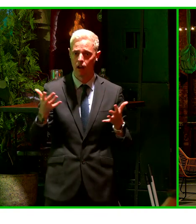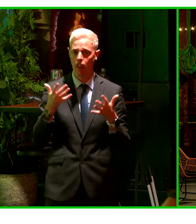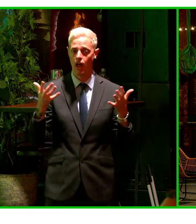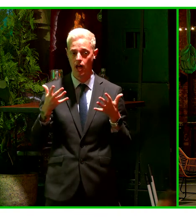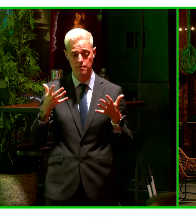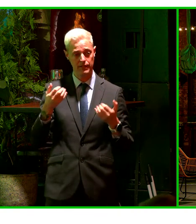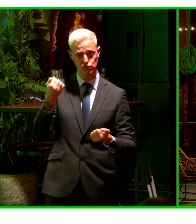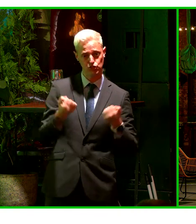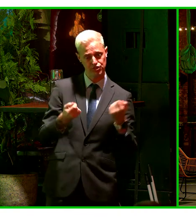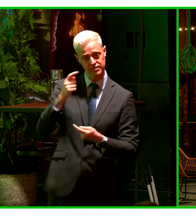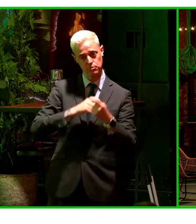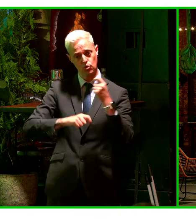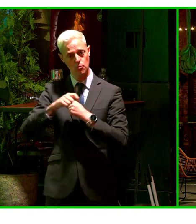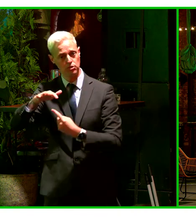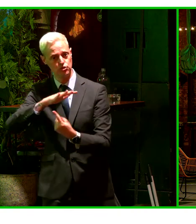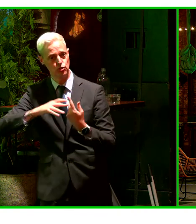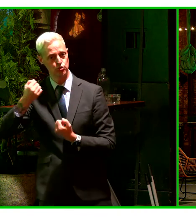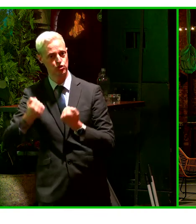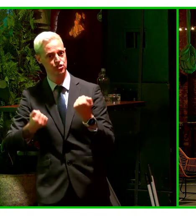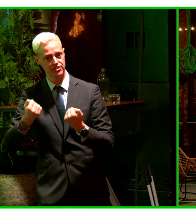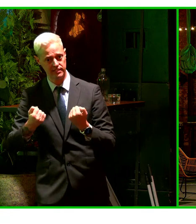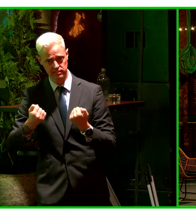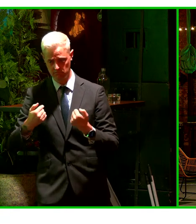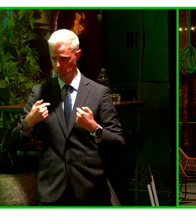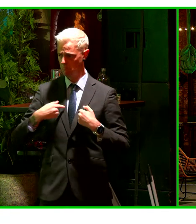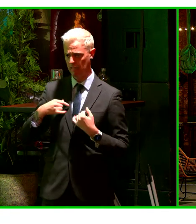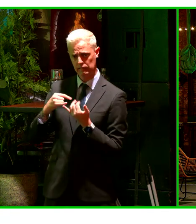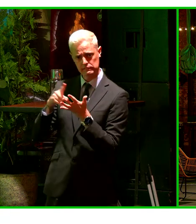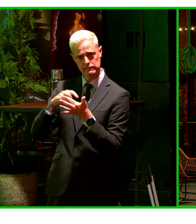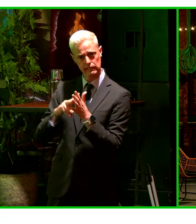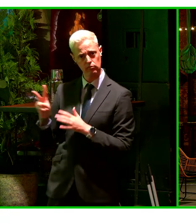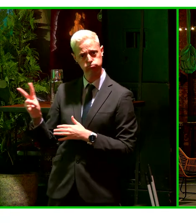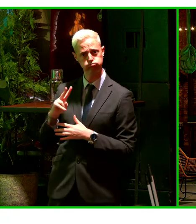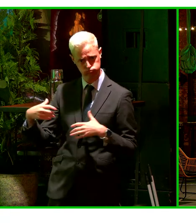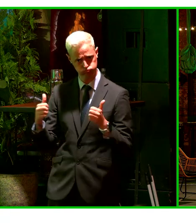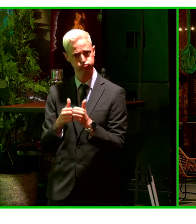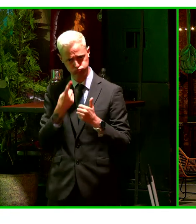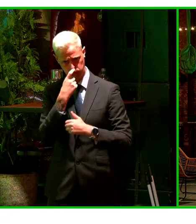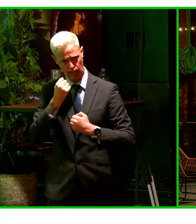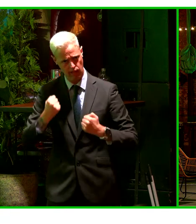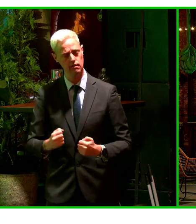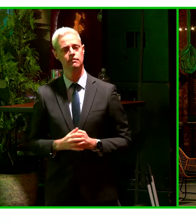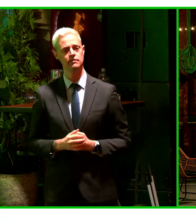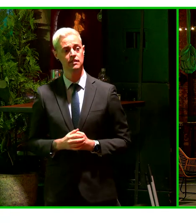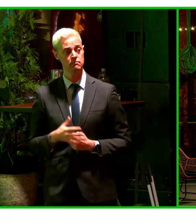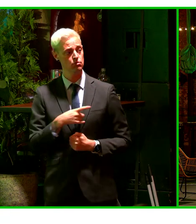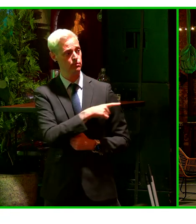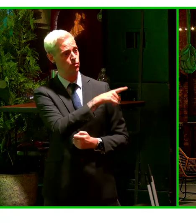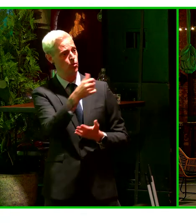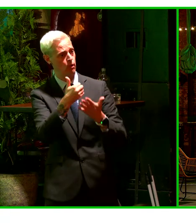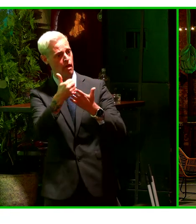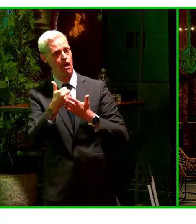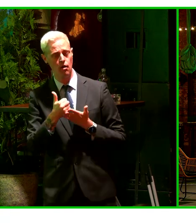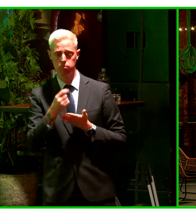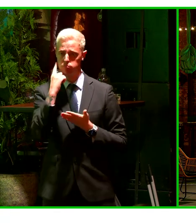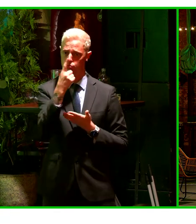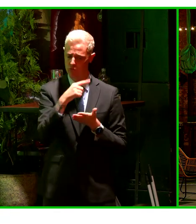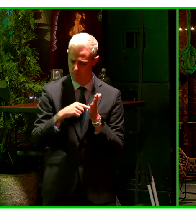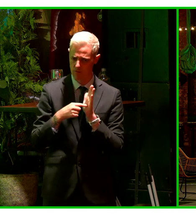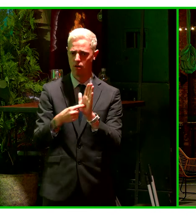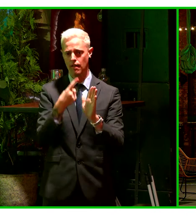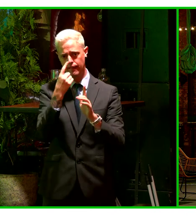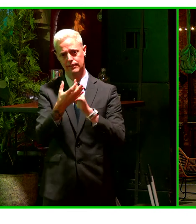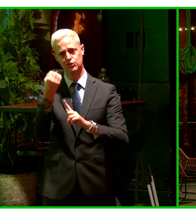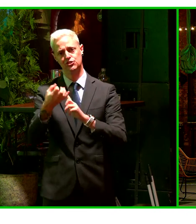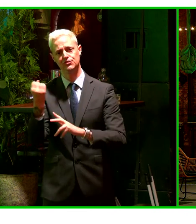justice as well? We both believe that it can, but we both need your help to prove